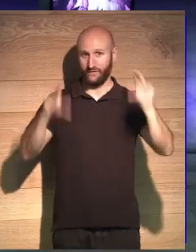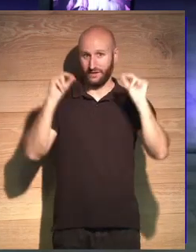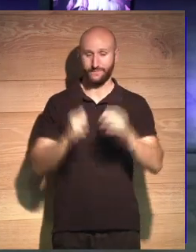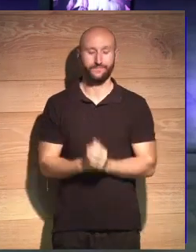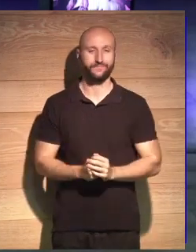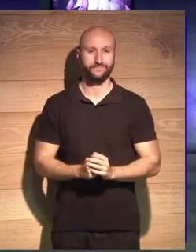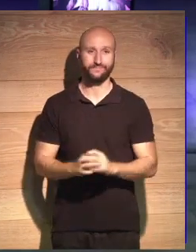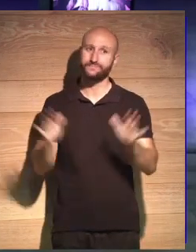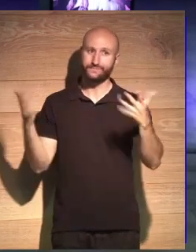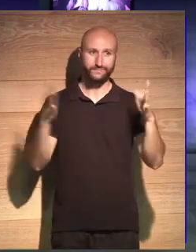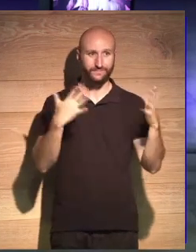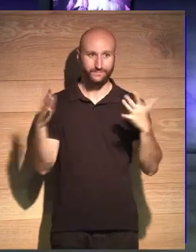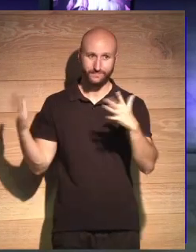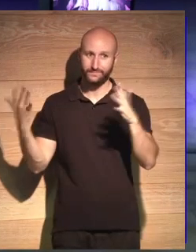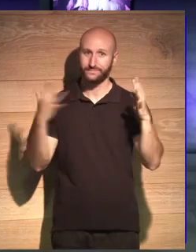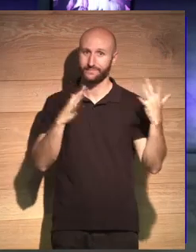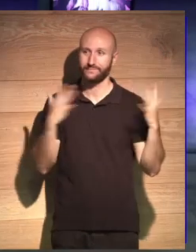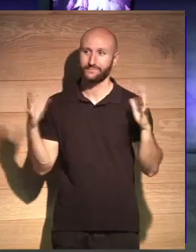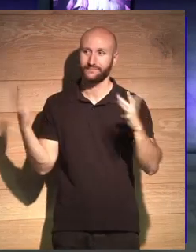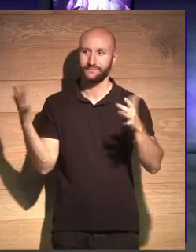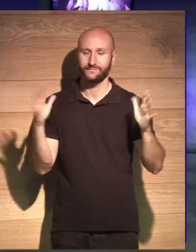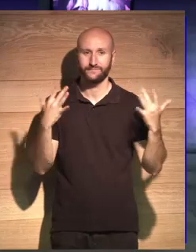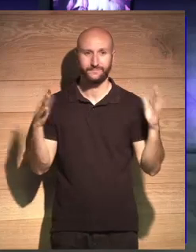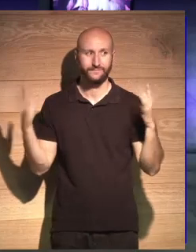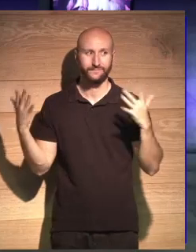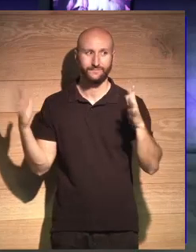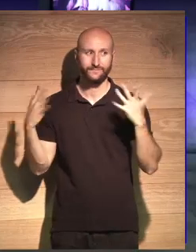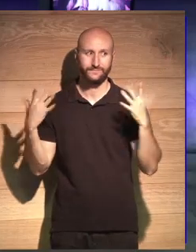would be it from me. Thank you.